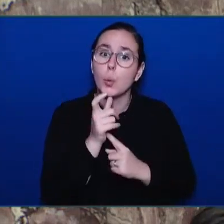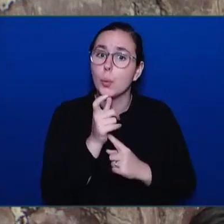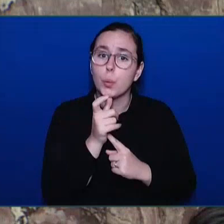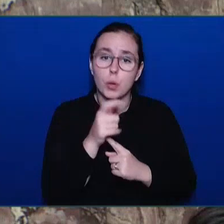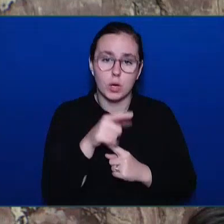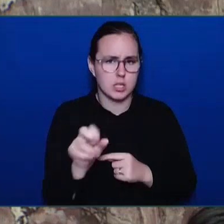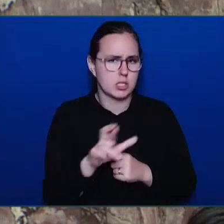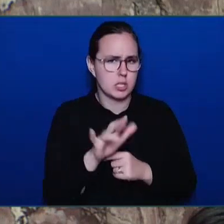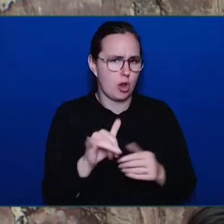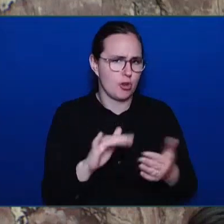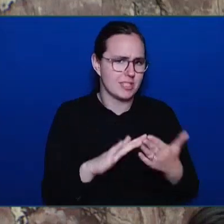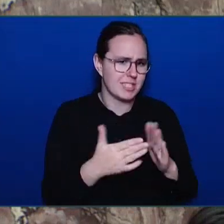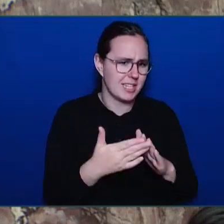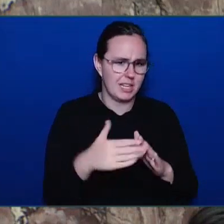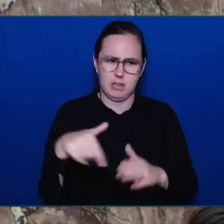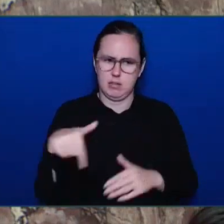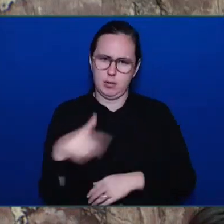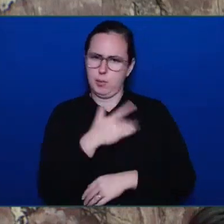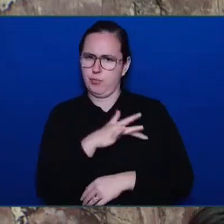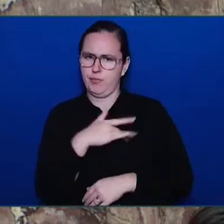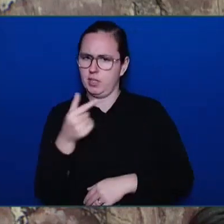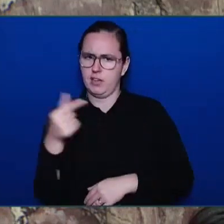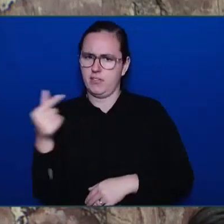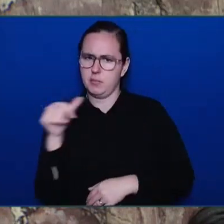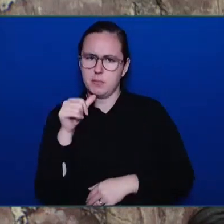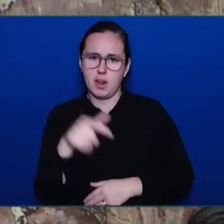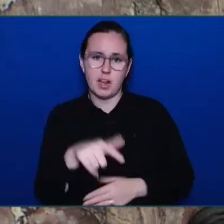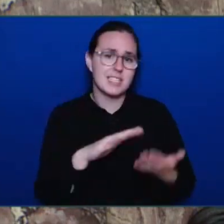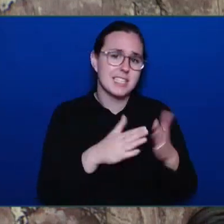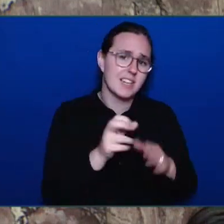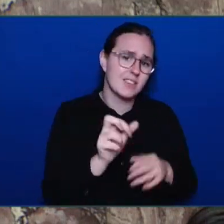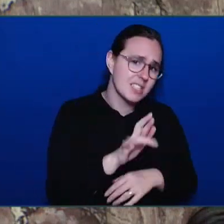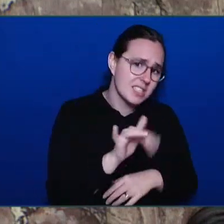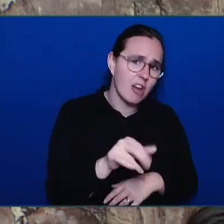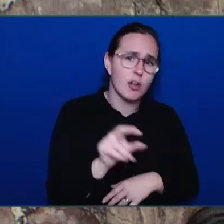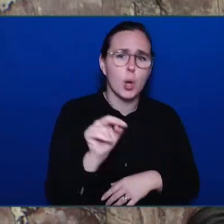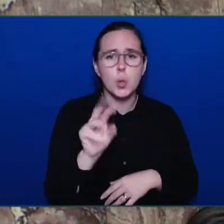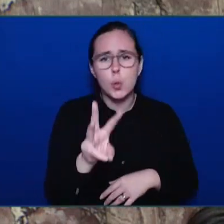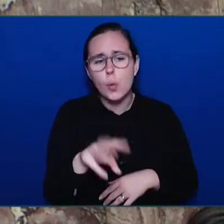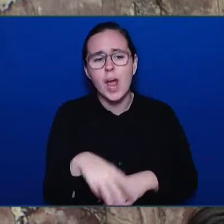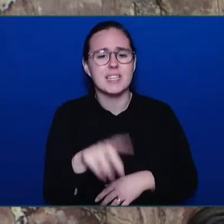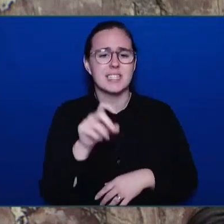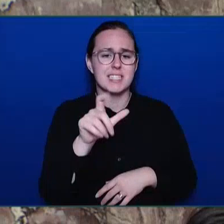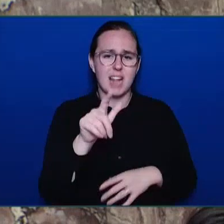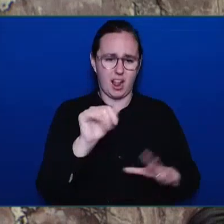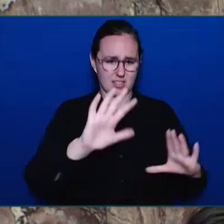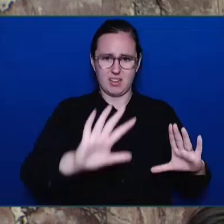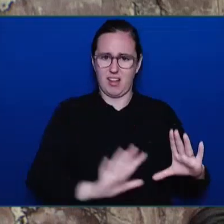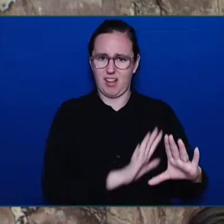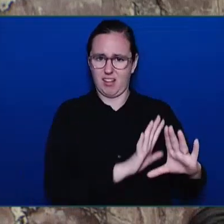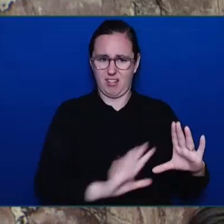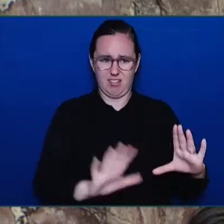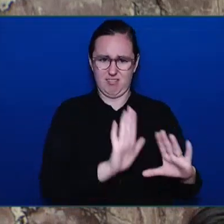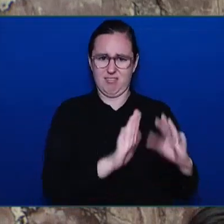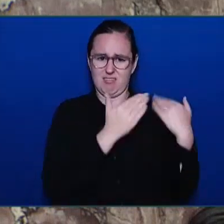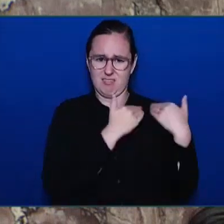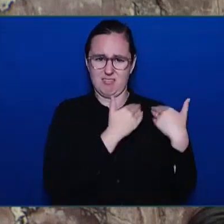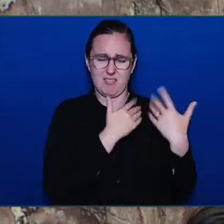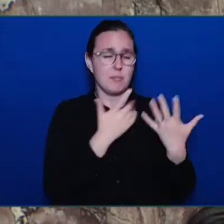Delta, Port Moody, or Vancouver, or for that matter, the RCMP. We do not sign off and we do not oversee